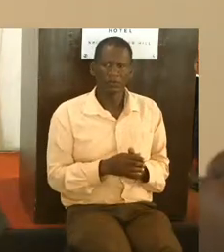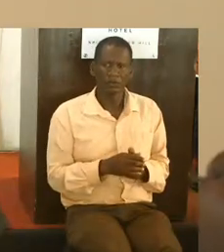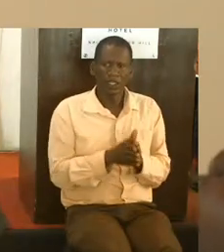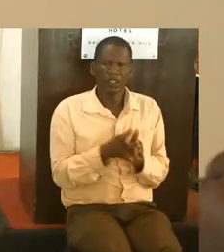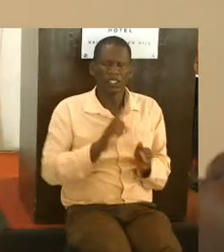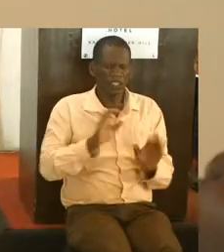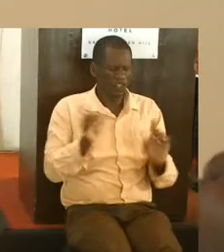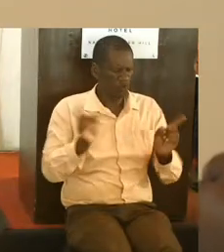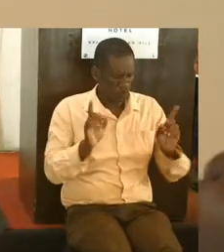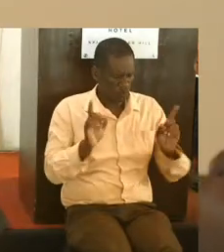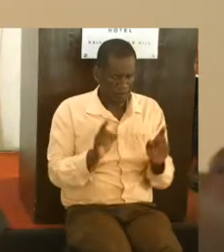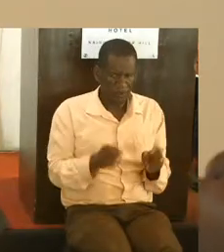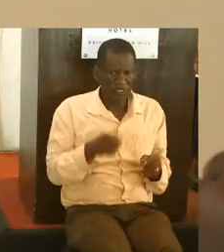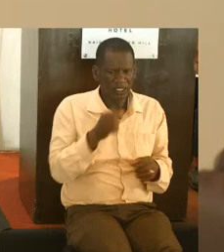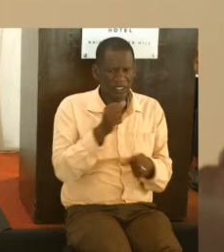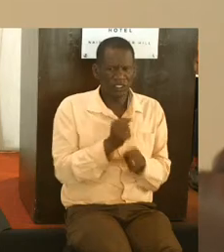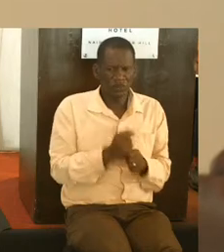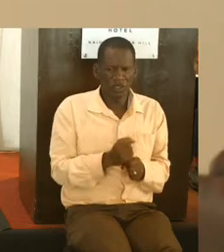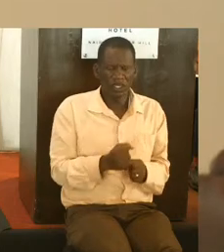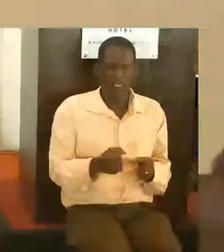and they say you know